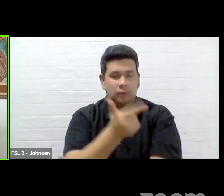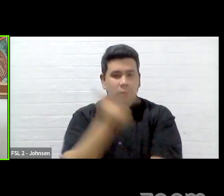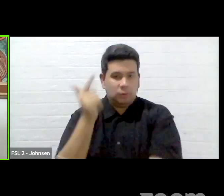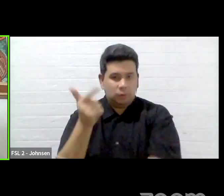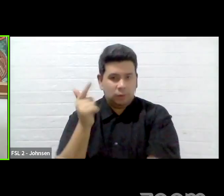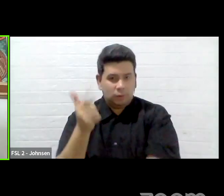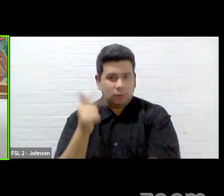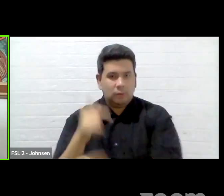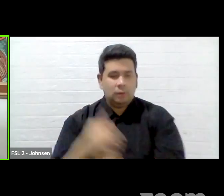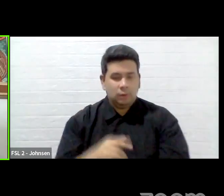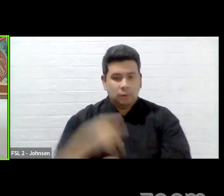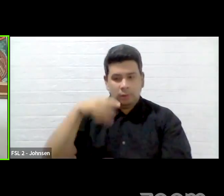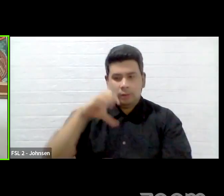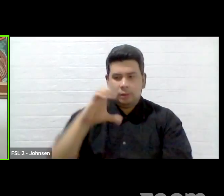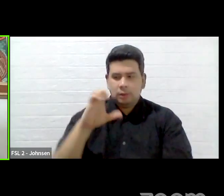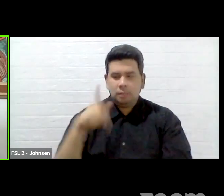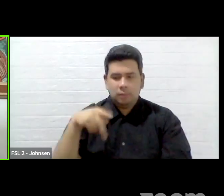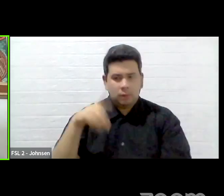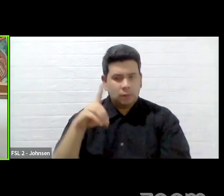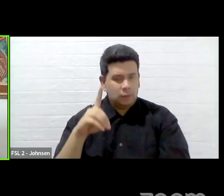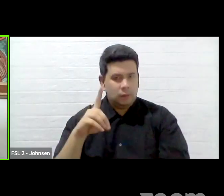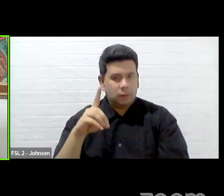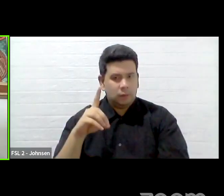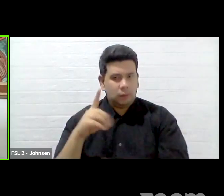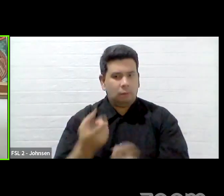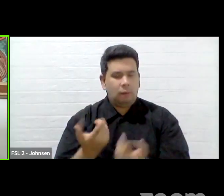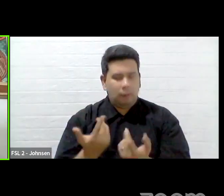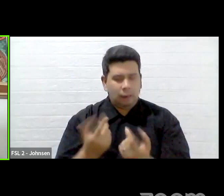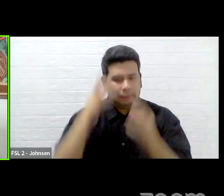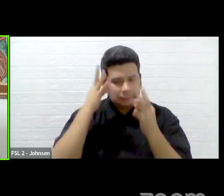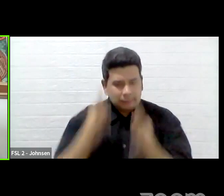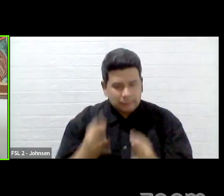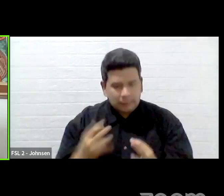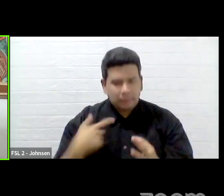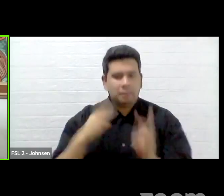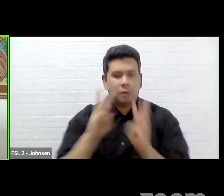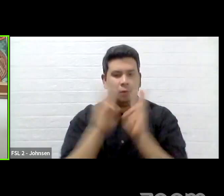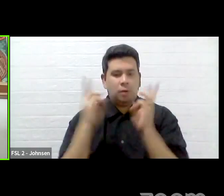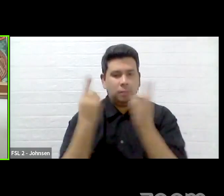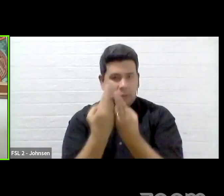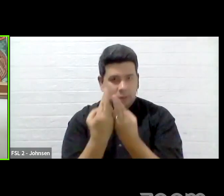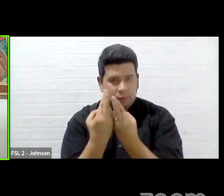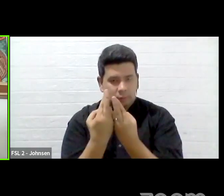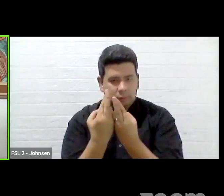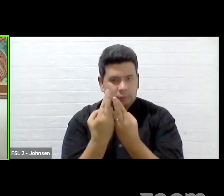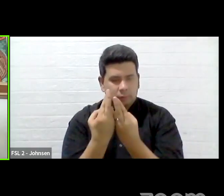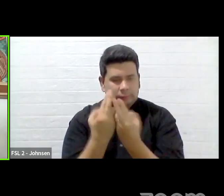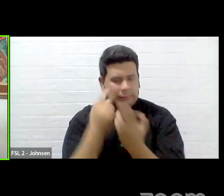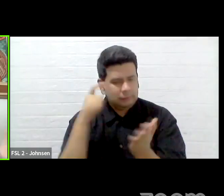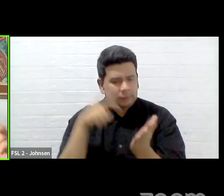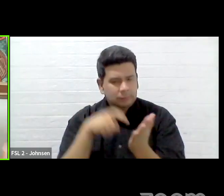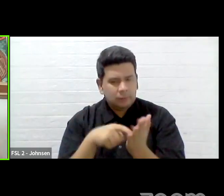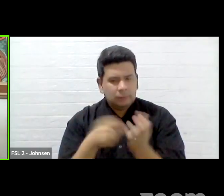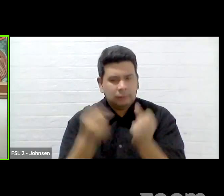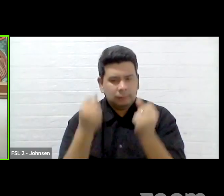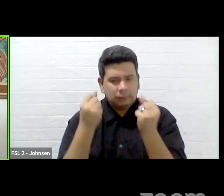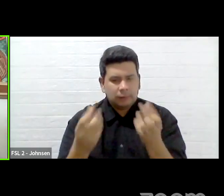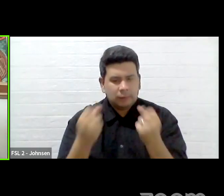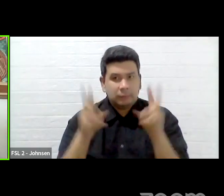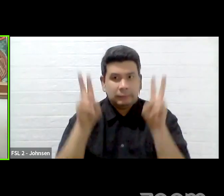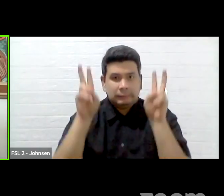that PCPD decided to hold its webinars because we noticed that many important topics, for